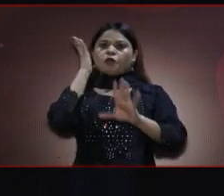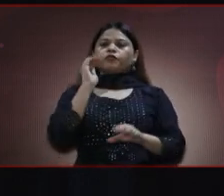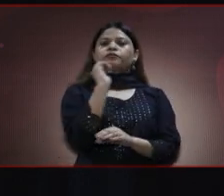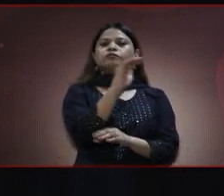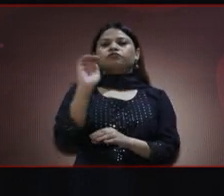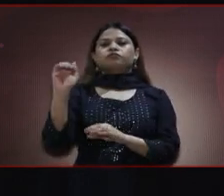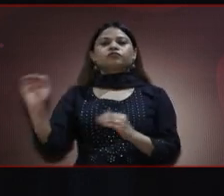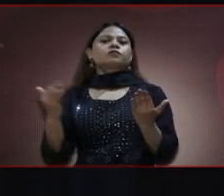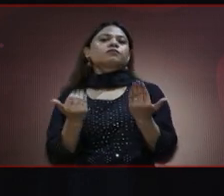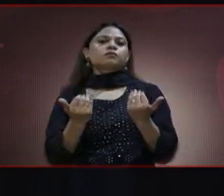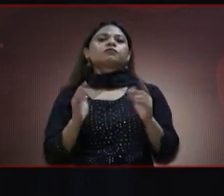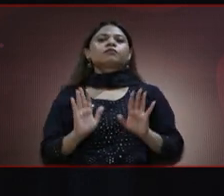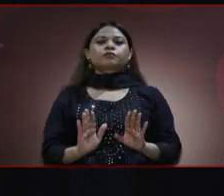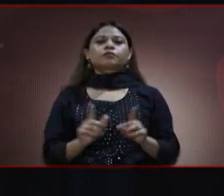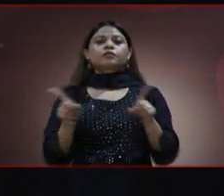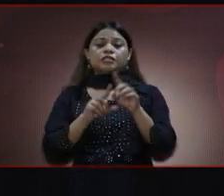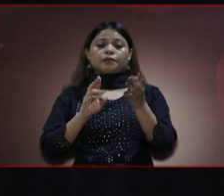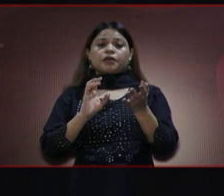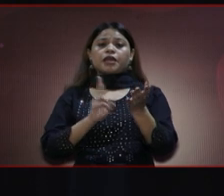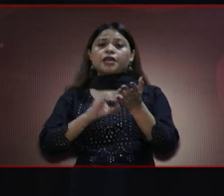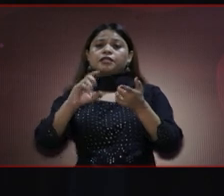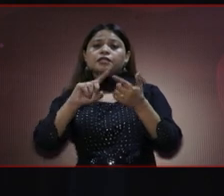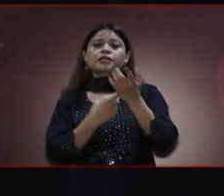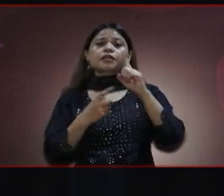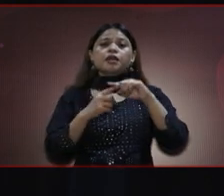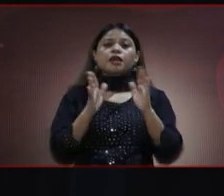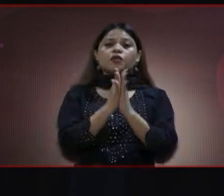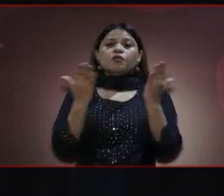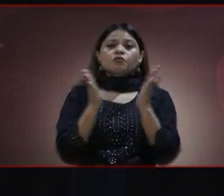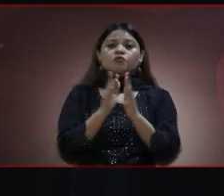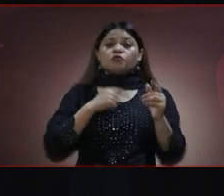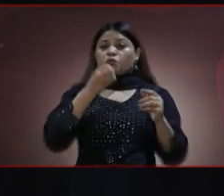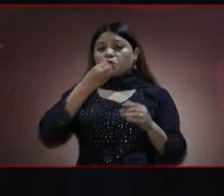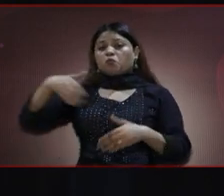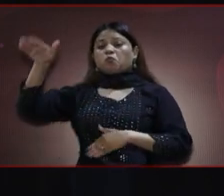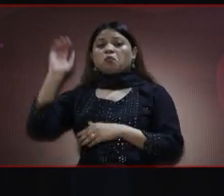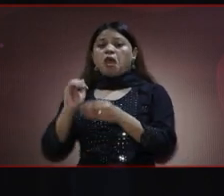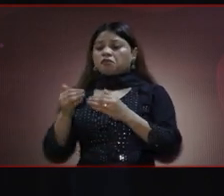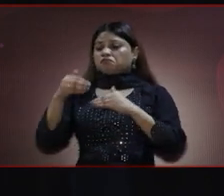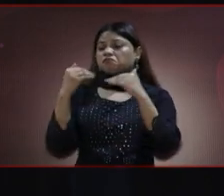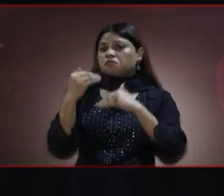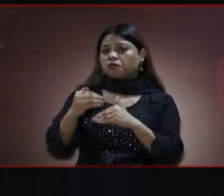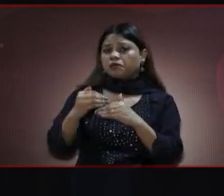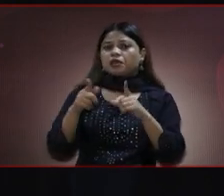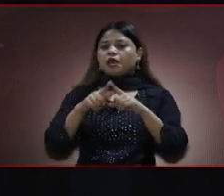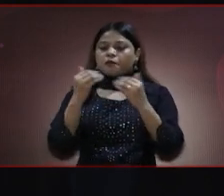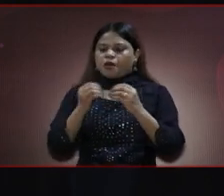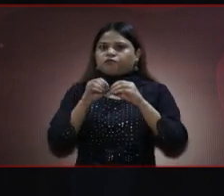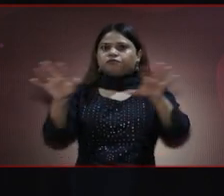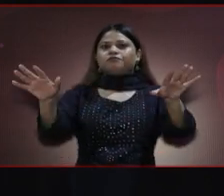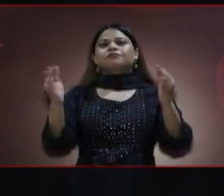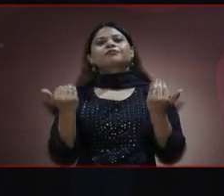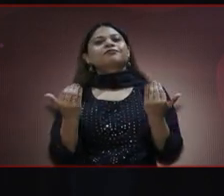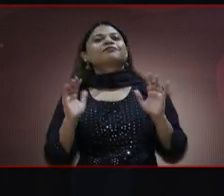regions where access to textbooks has historically been limited. In the coming months, we'll also